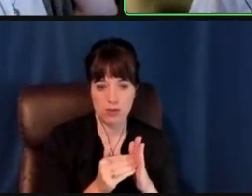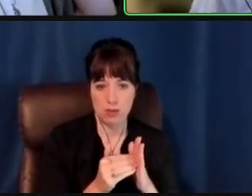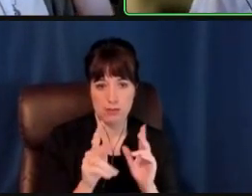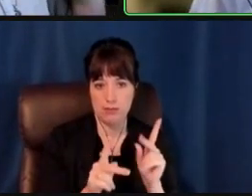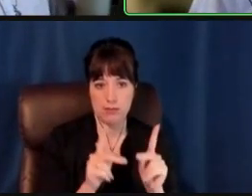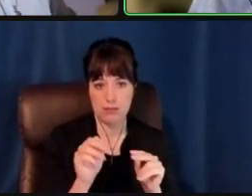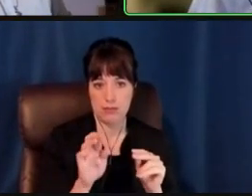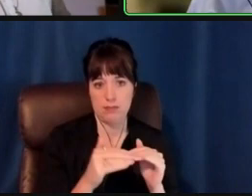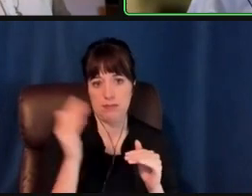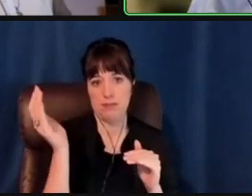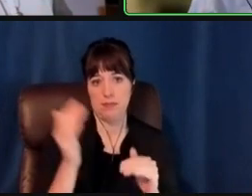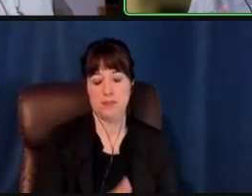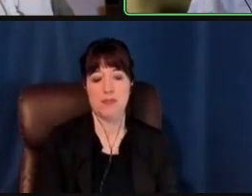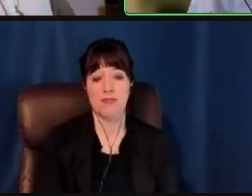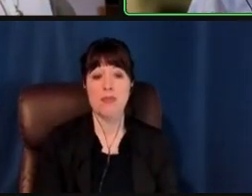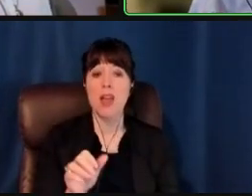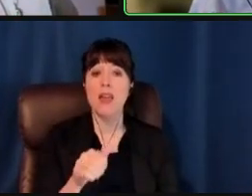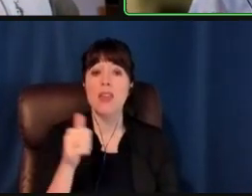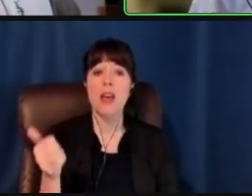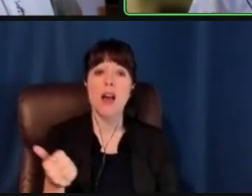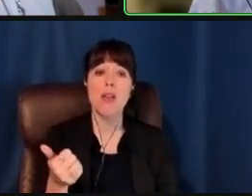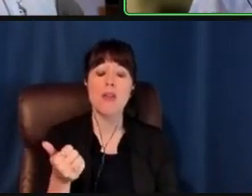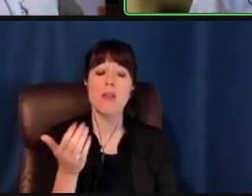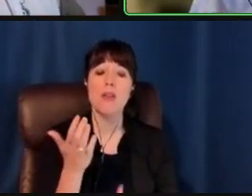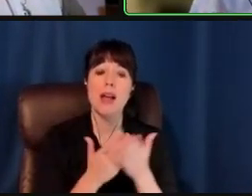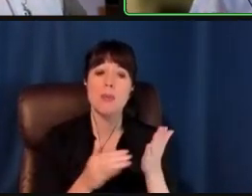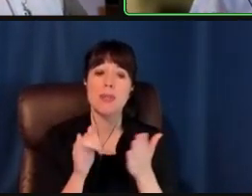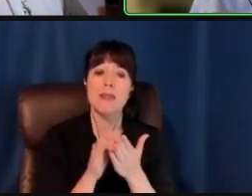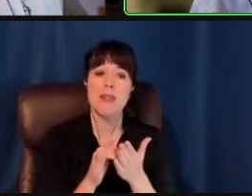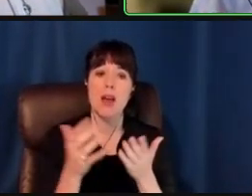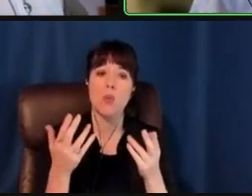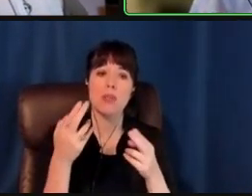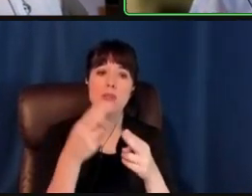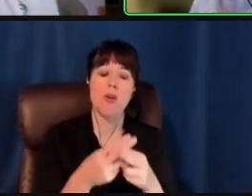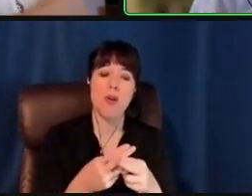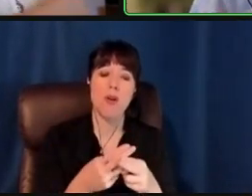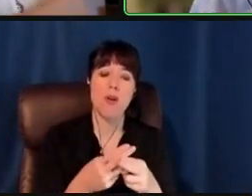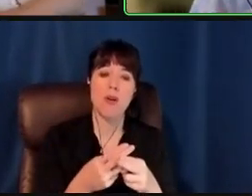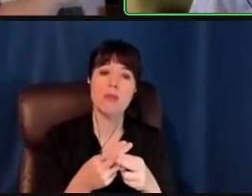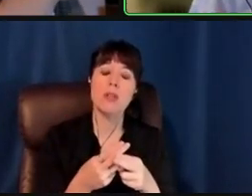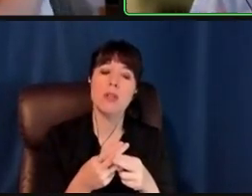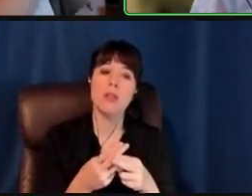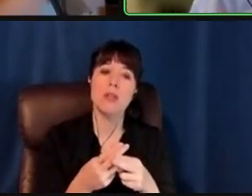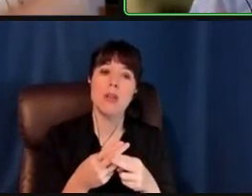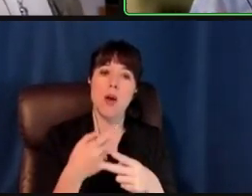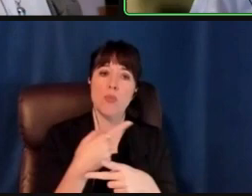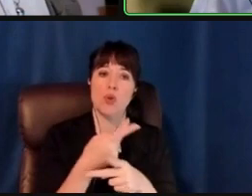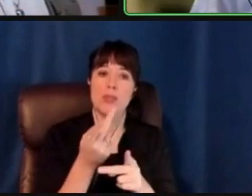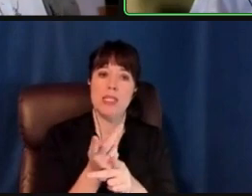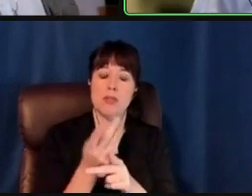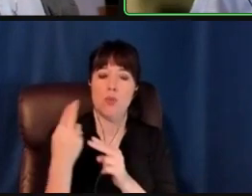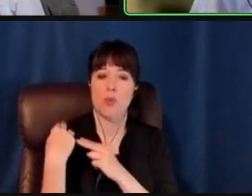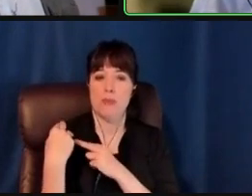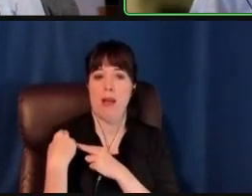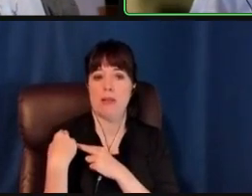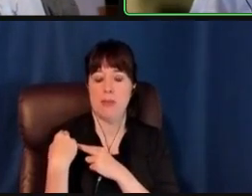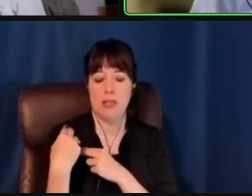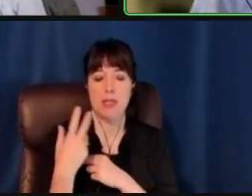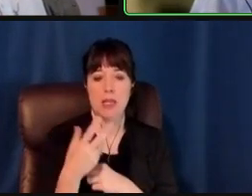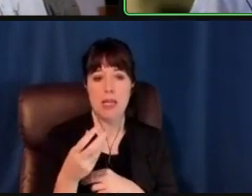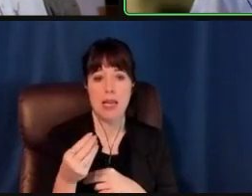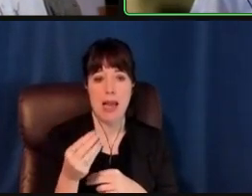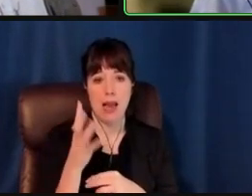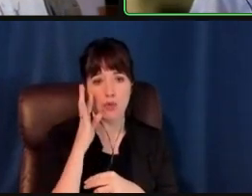larger. The other element of that is what's called producer responsibility, and